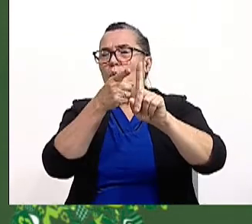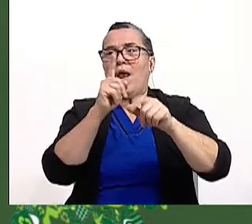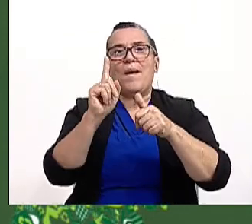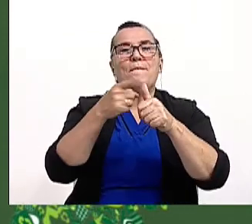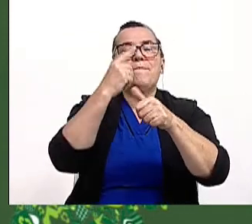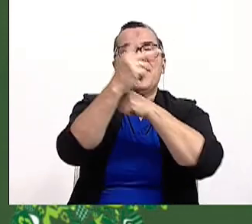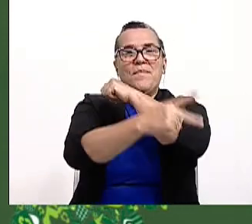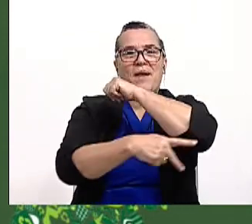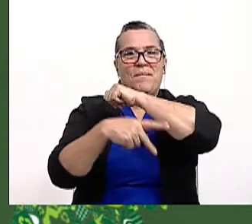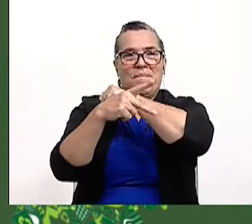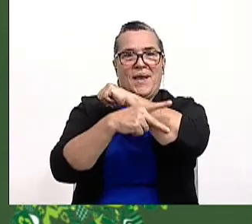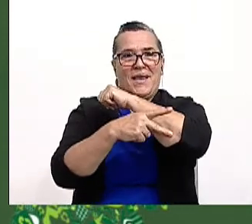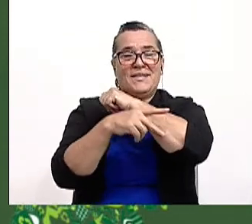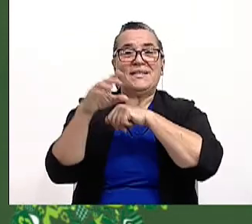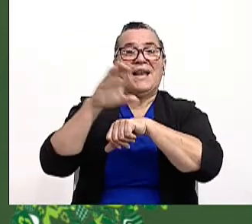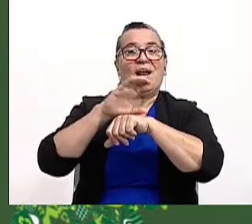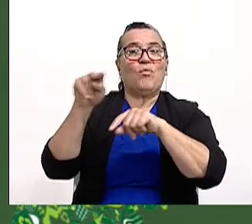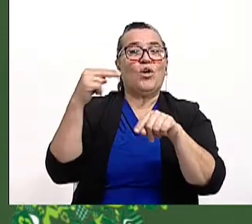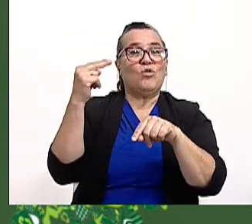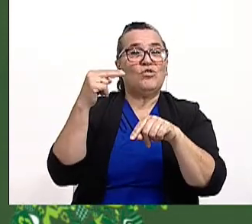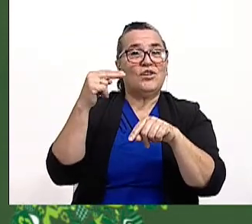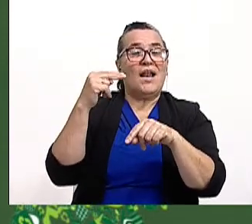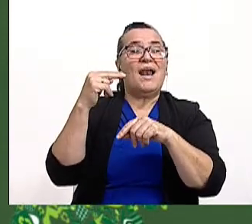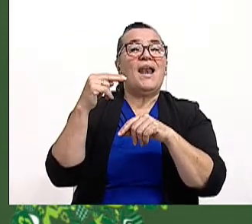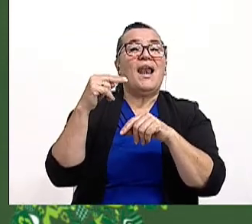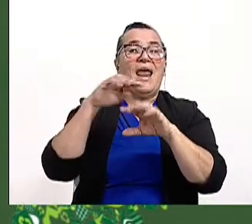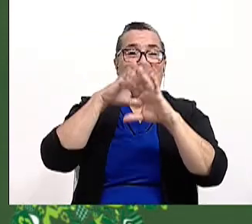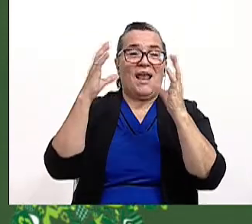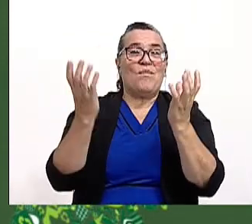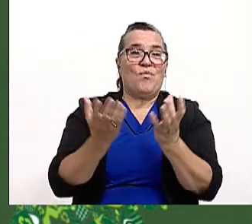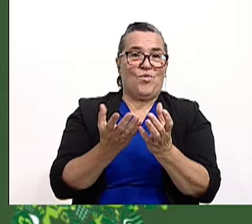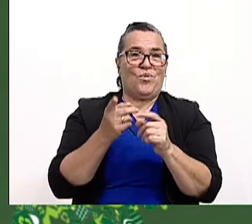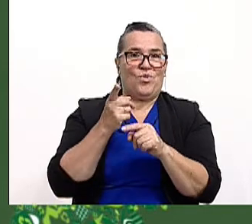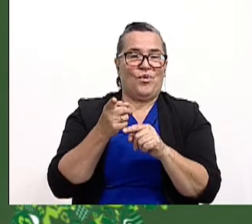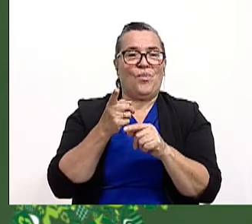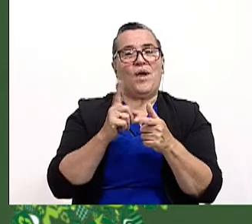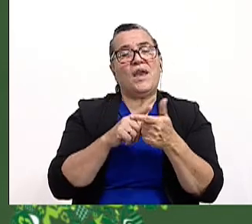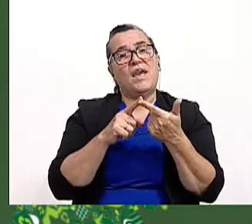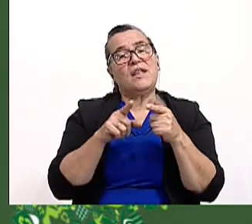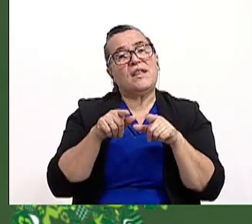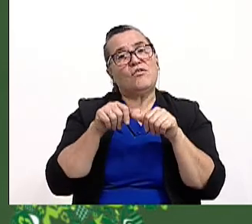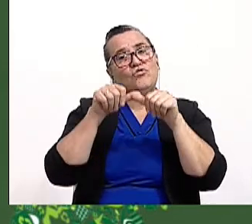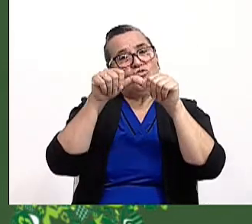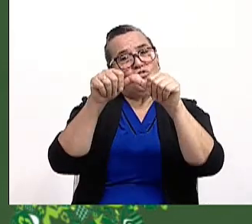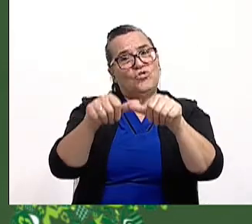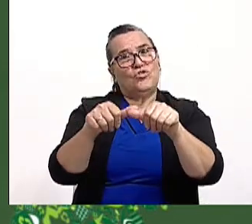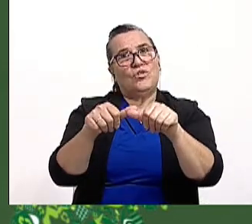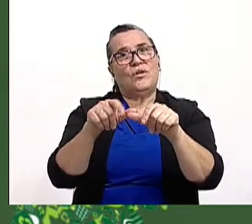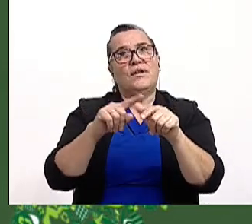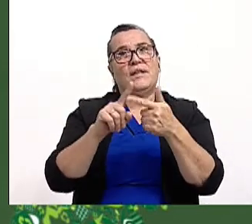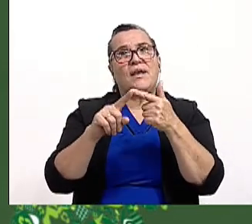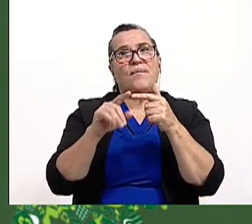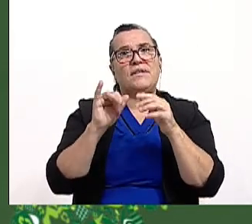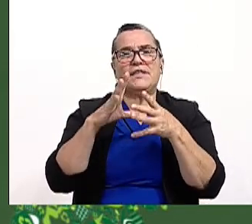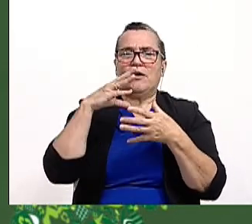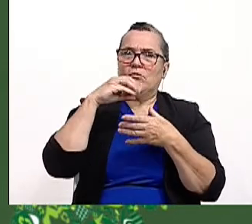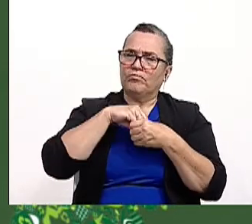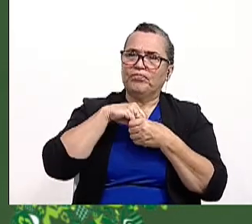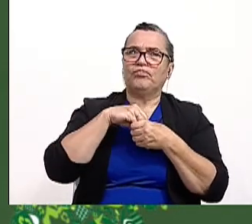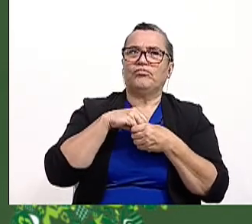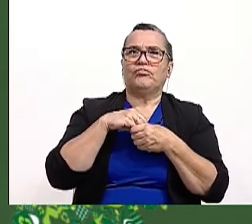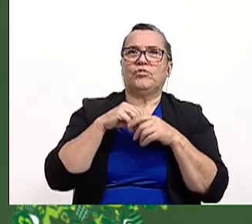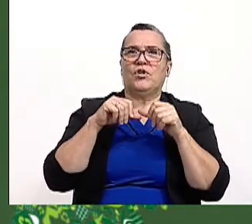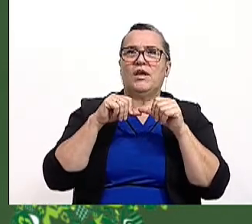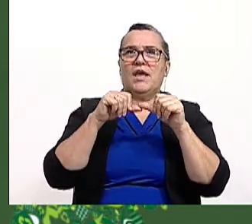first carbon-neutral country in the world. Sustainability should be embedded deeply in the culture and traditions of